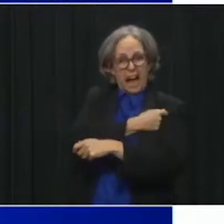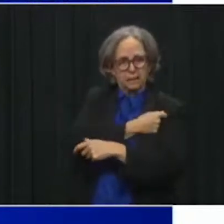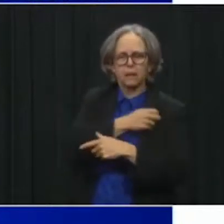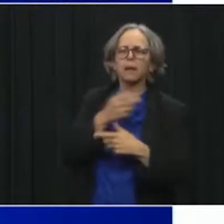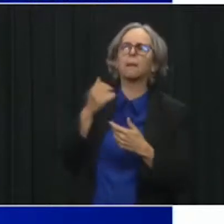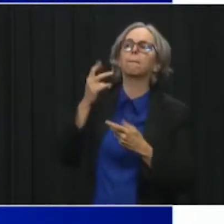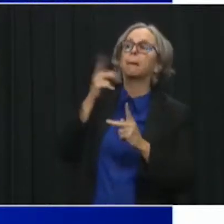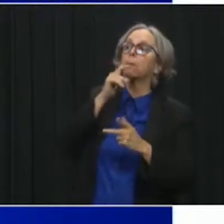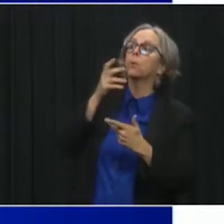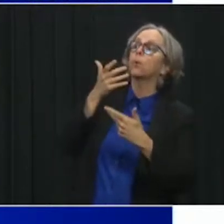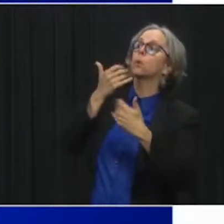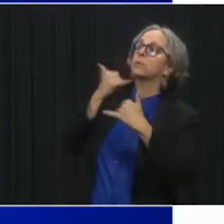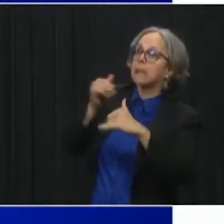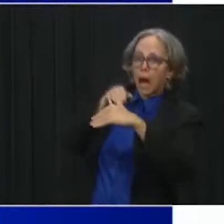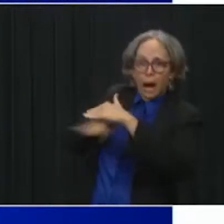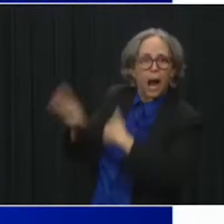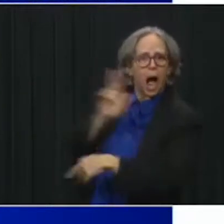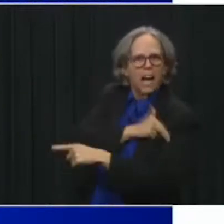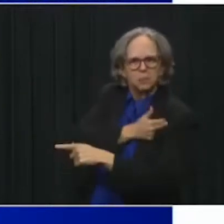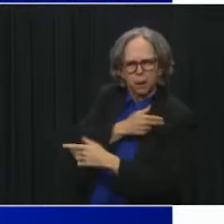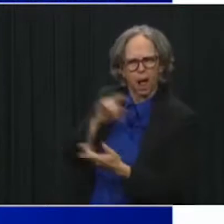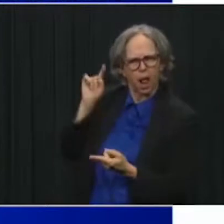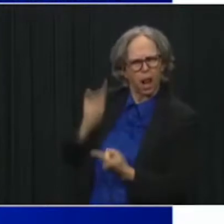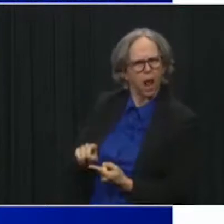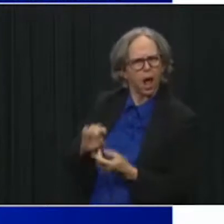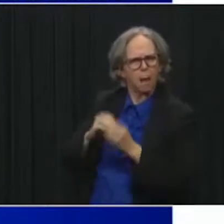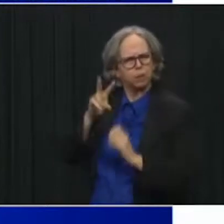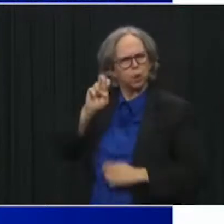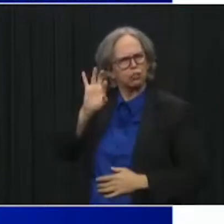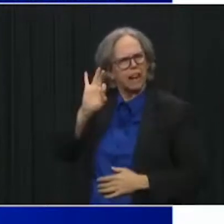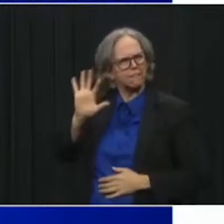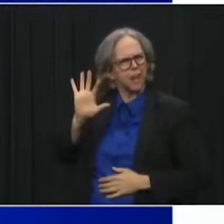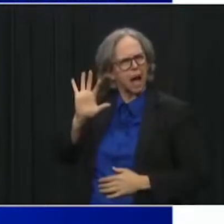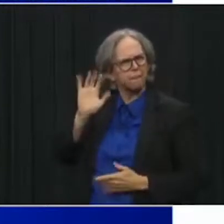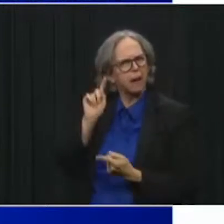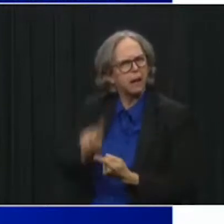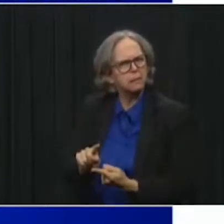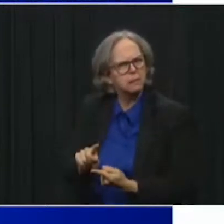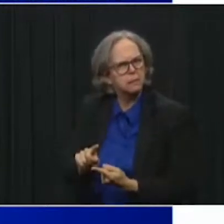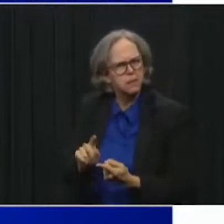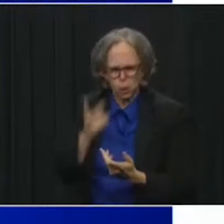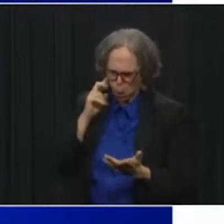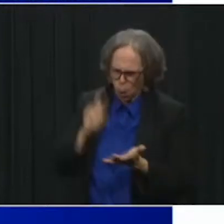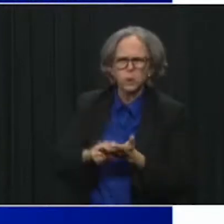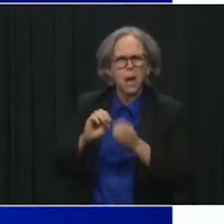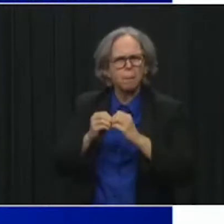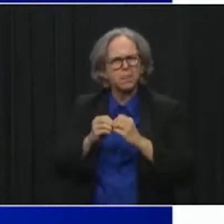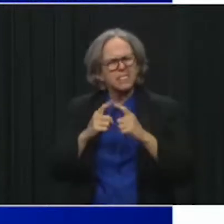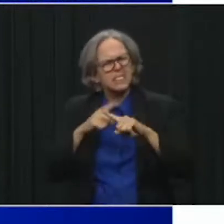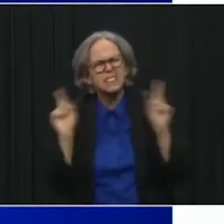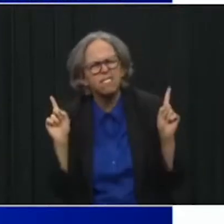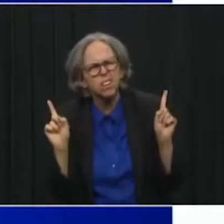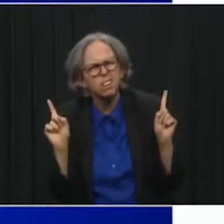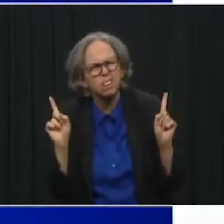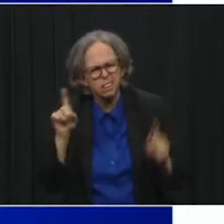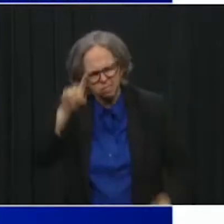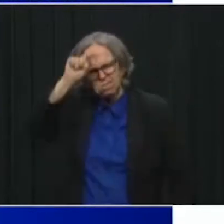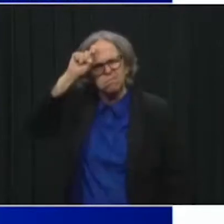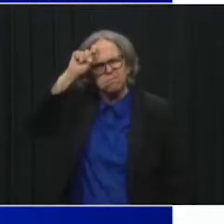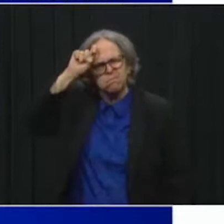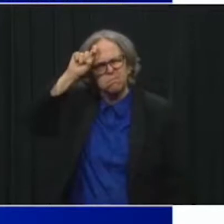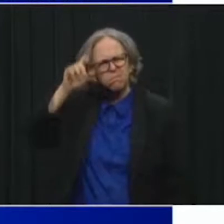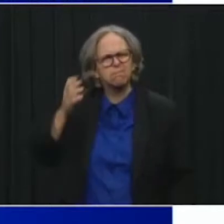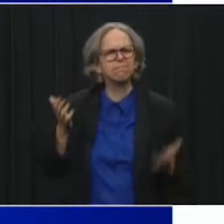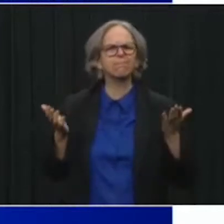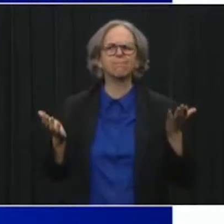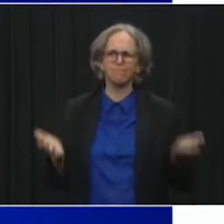295. Just a stark difference. If you break that down by percentage,